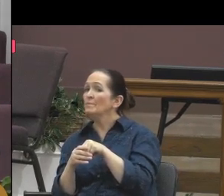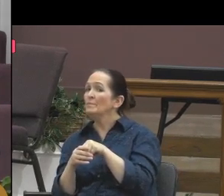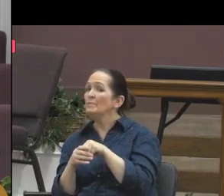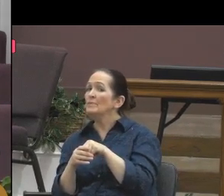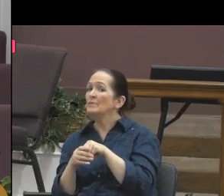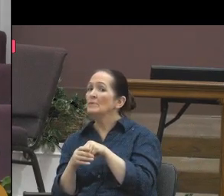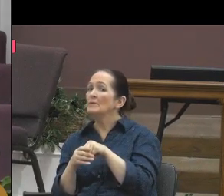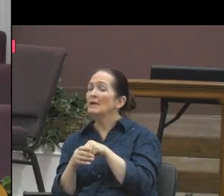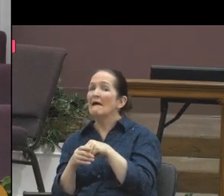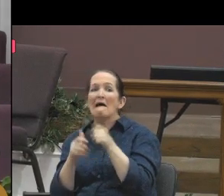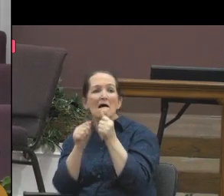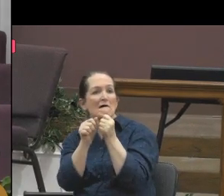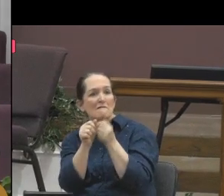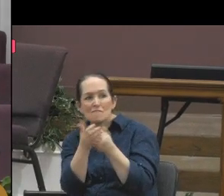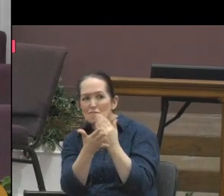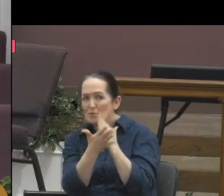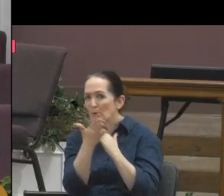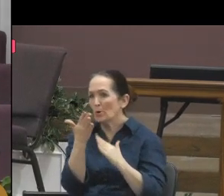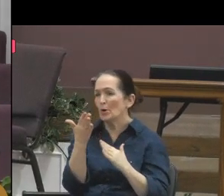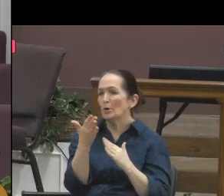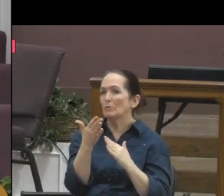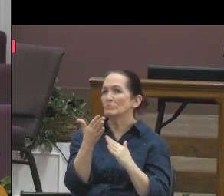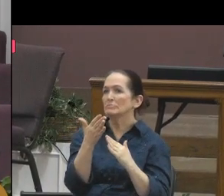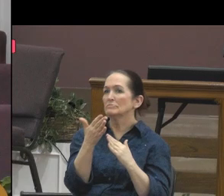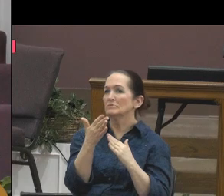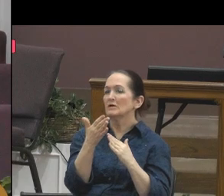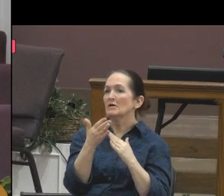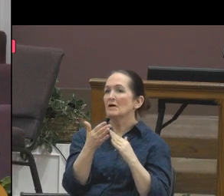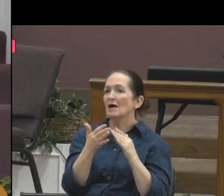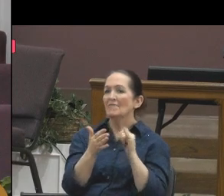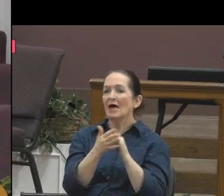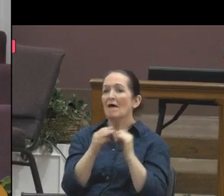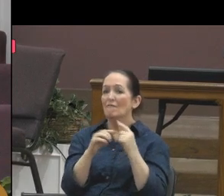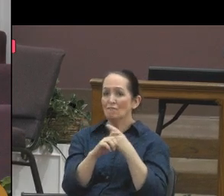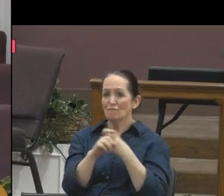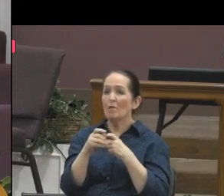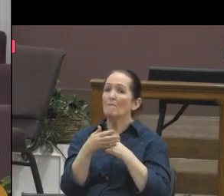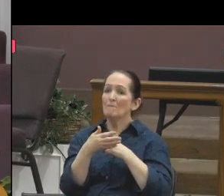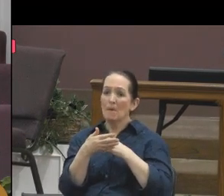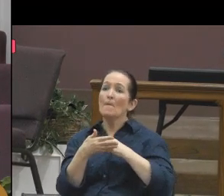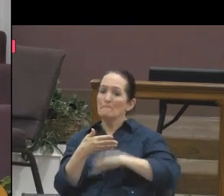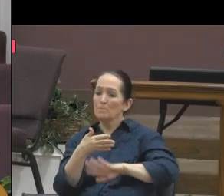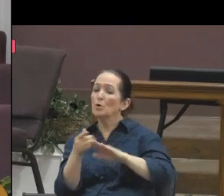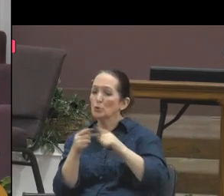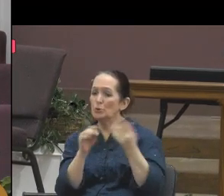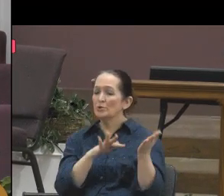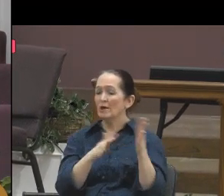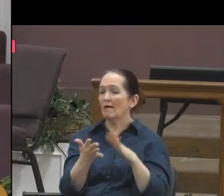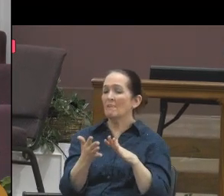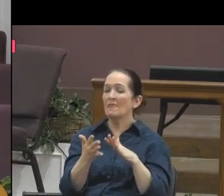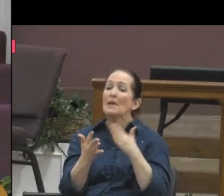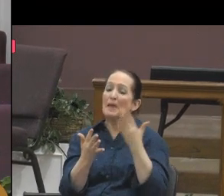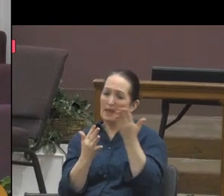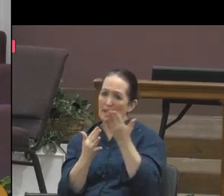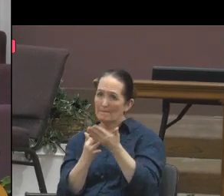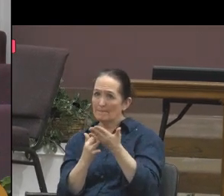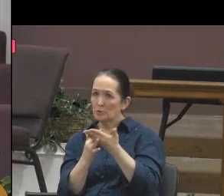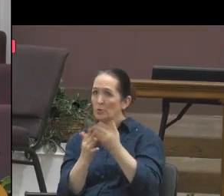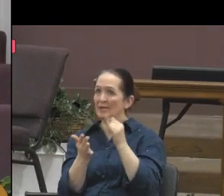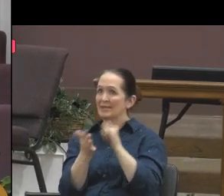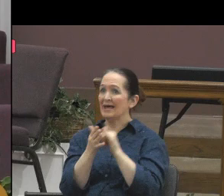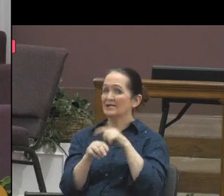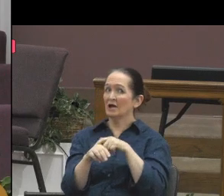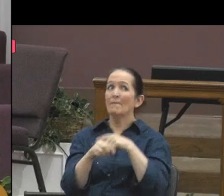every aspect of that. From conception to death, in between that time, God has given